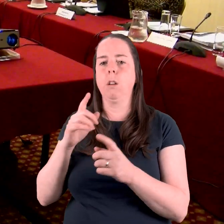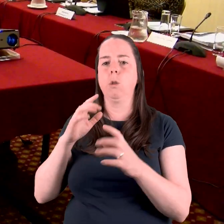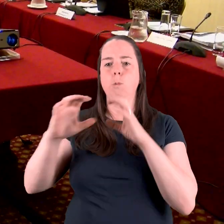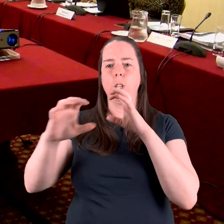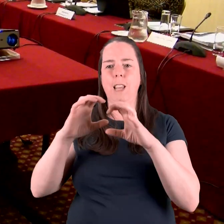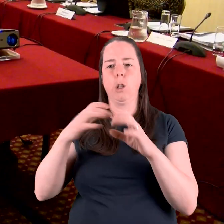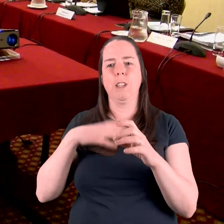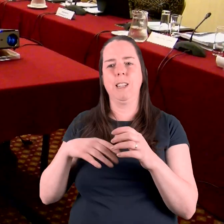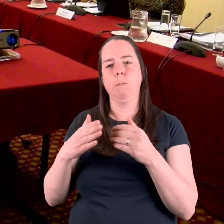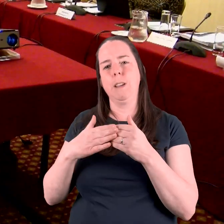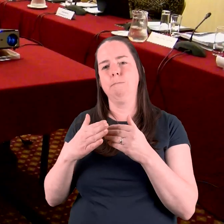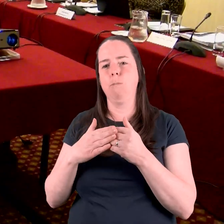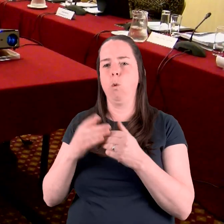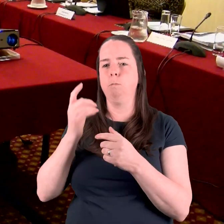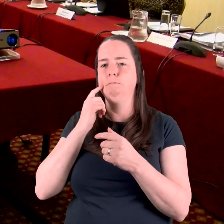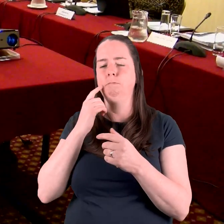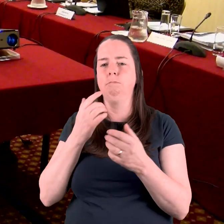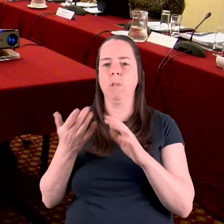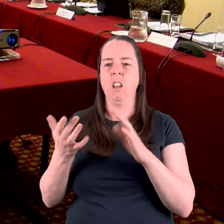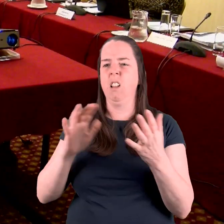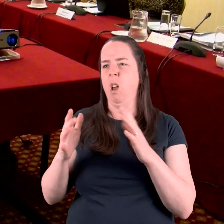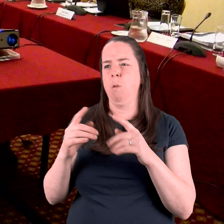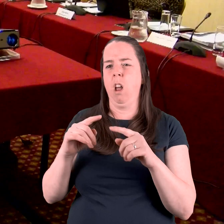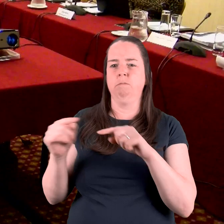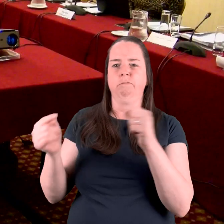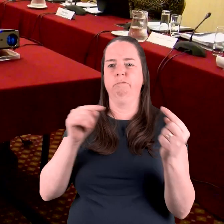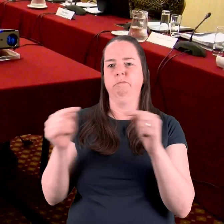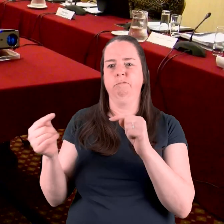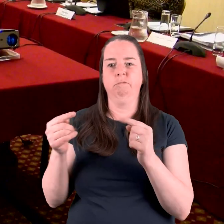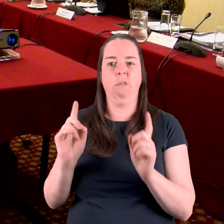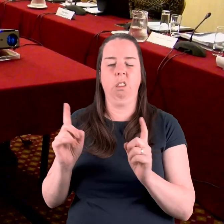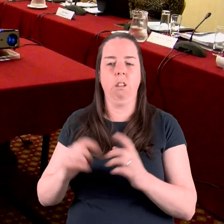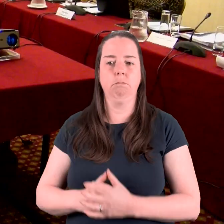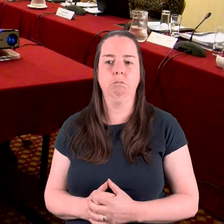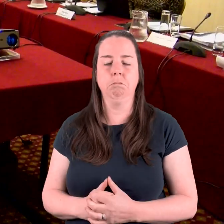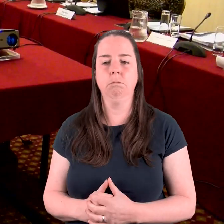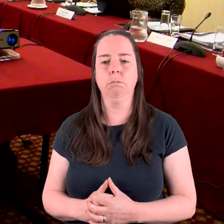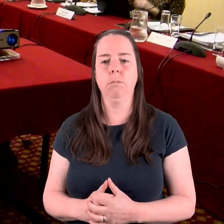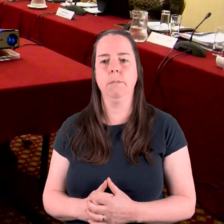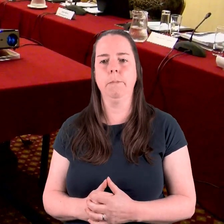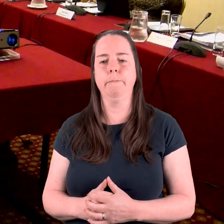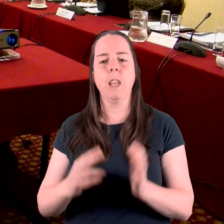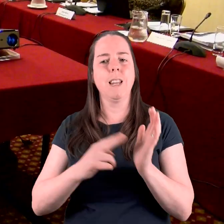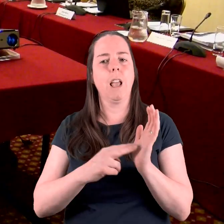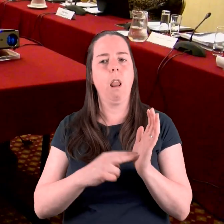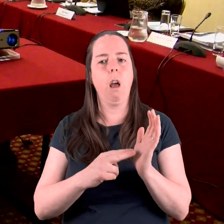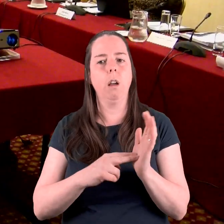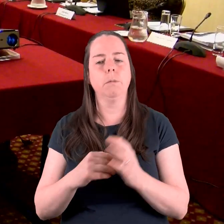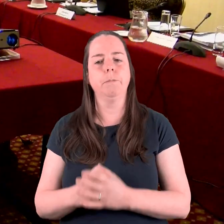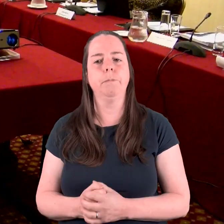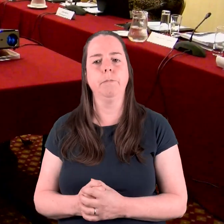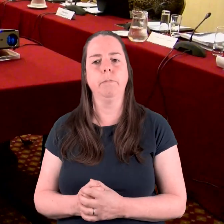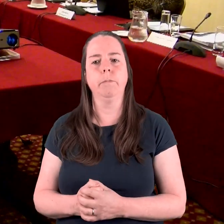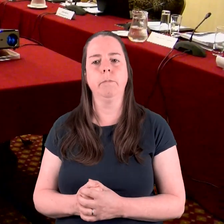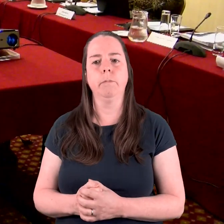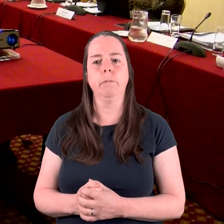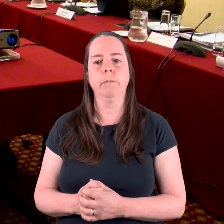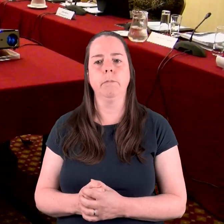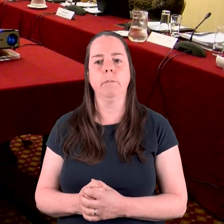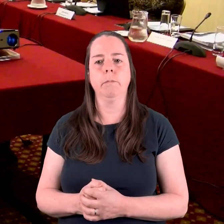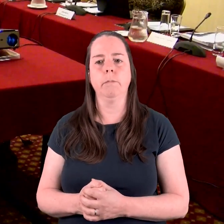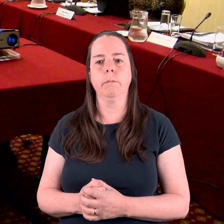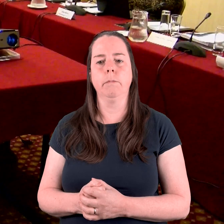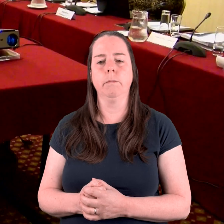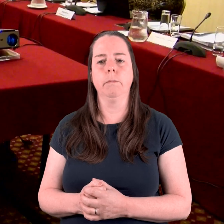simple, but the communication needed to be more. So there were flips on both of those. Can I make? Oh, sorry, go on. Nicola,